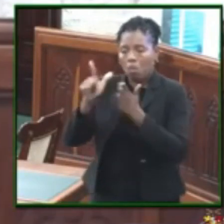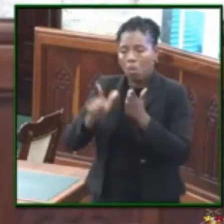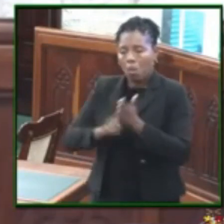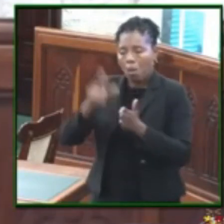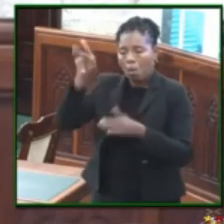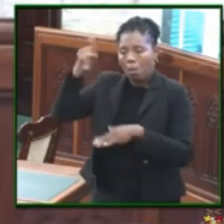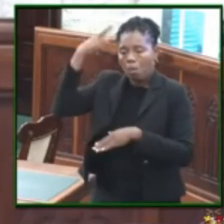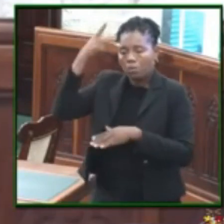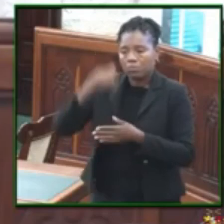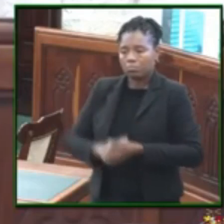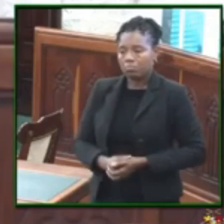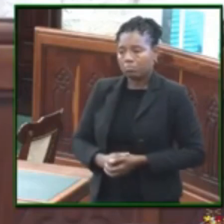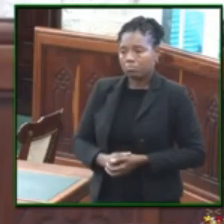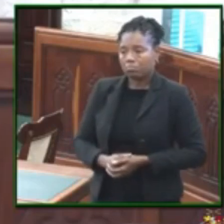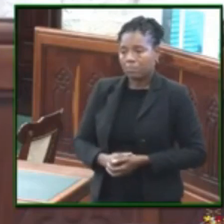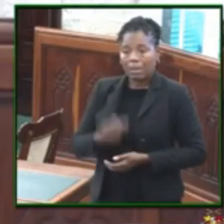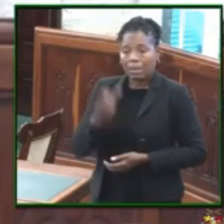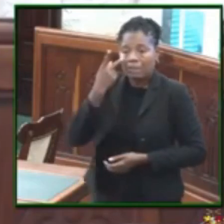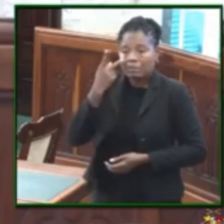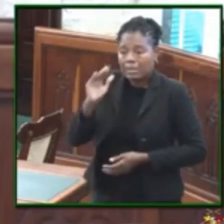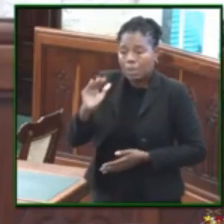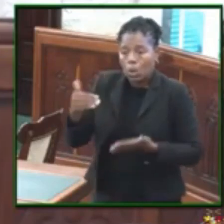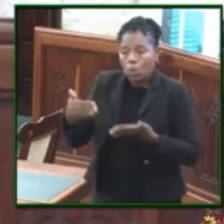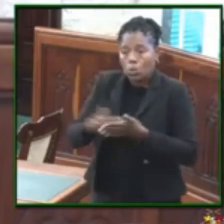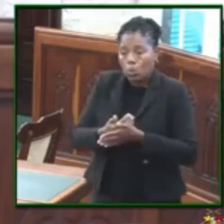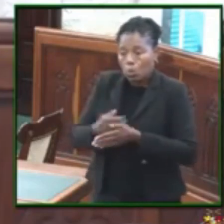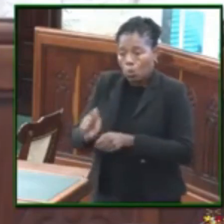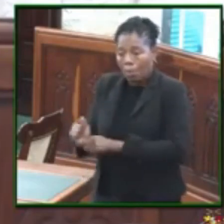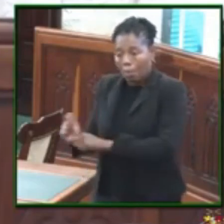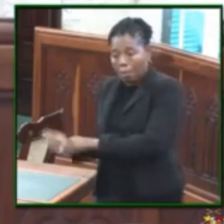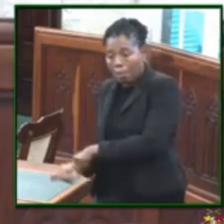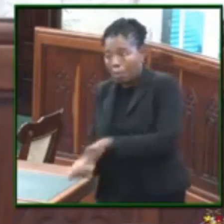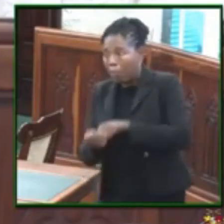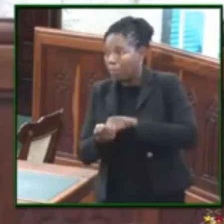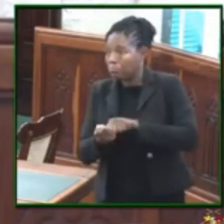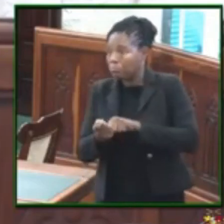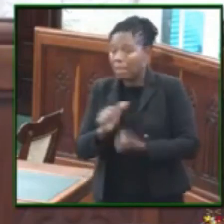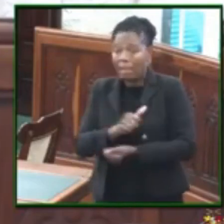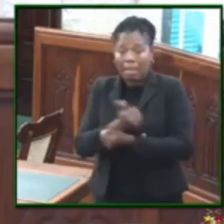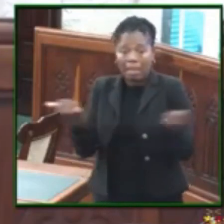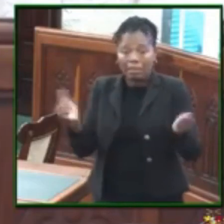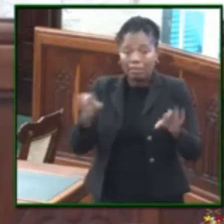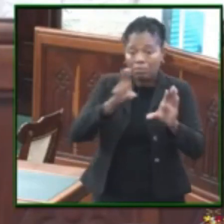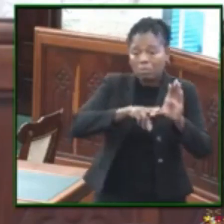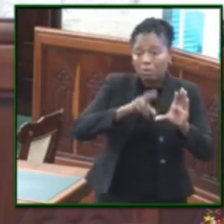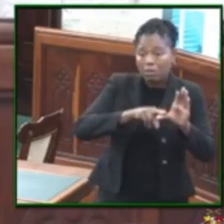not seen a new bat in any of the many clubs,